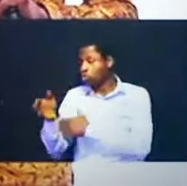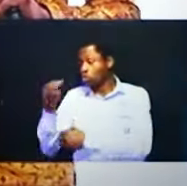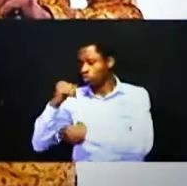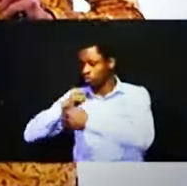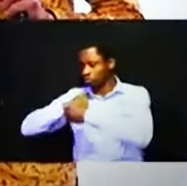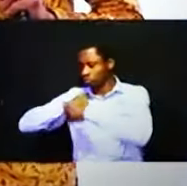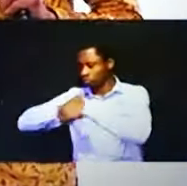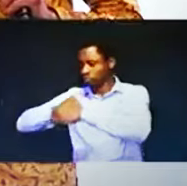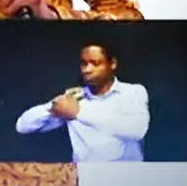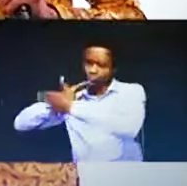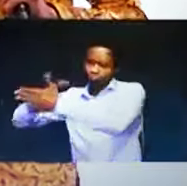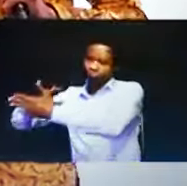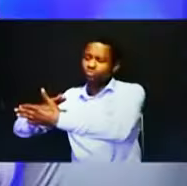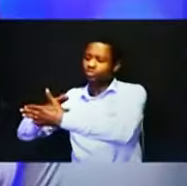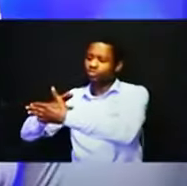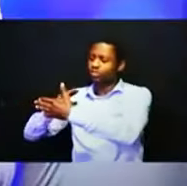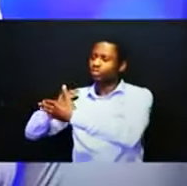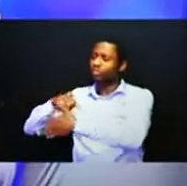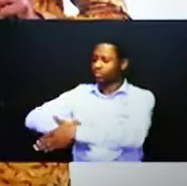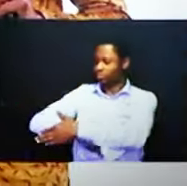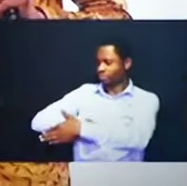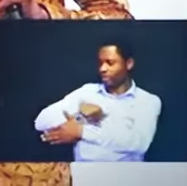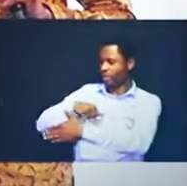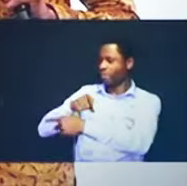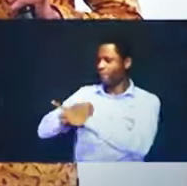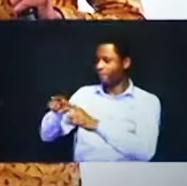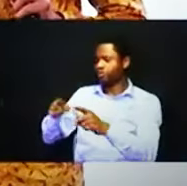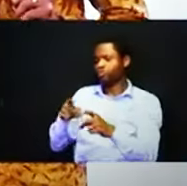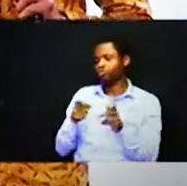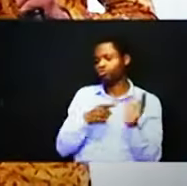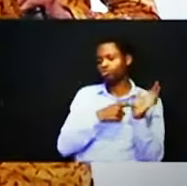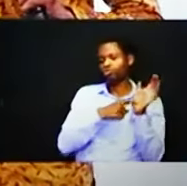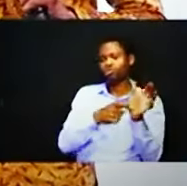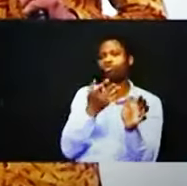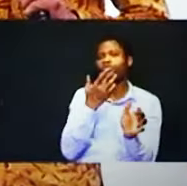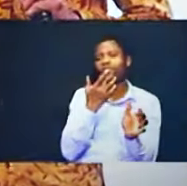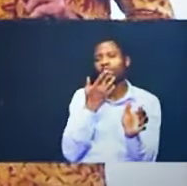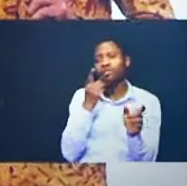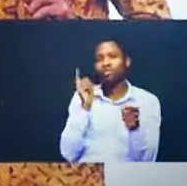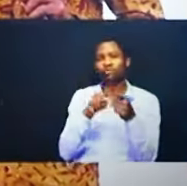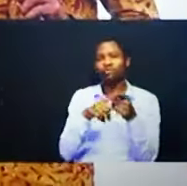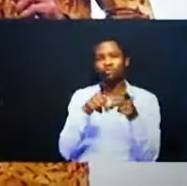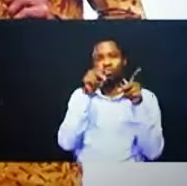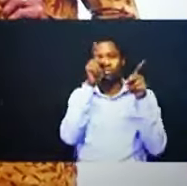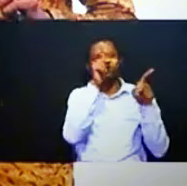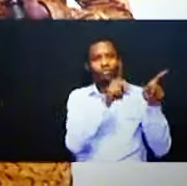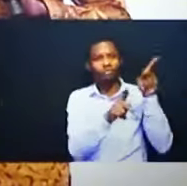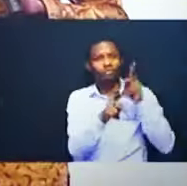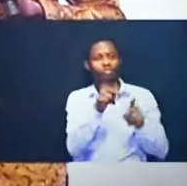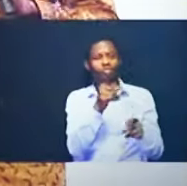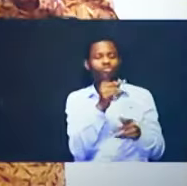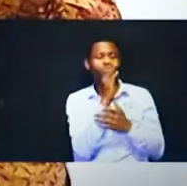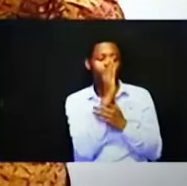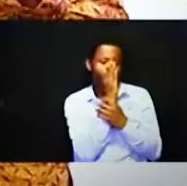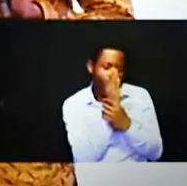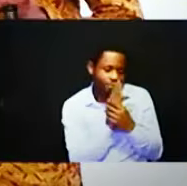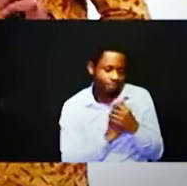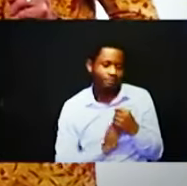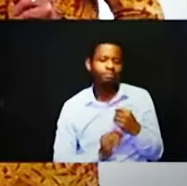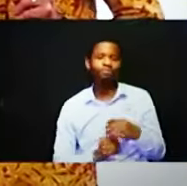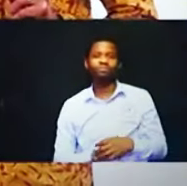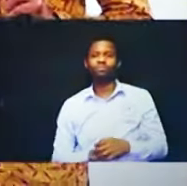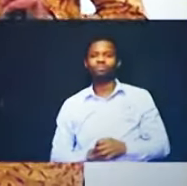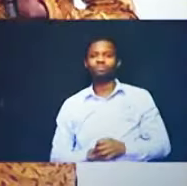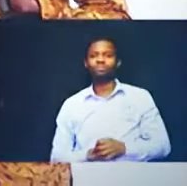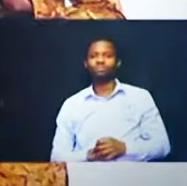the humble. And so, Oma Dumbebre Mum, Entina, what you say? Onyankupon see a hand time crying, na odum ahombrasia for.